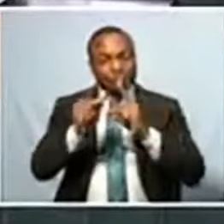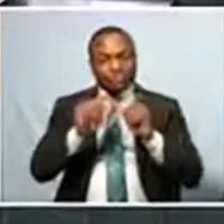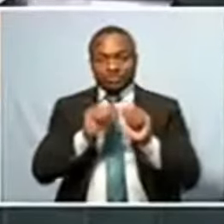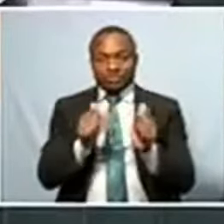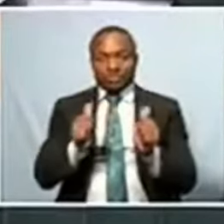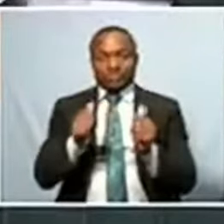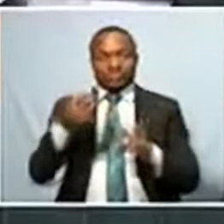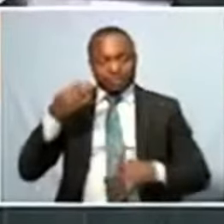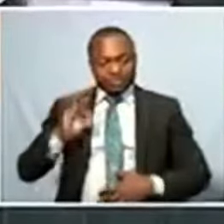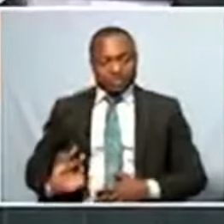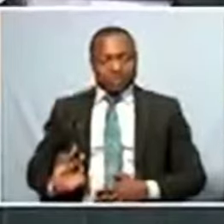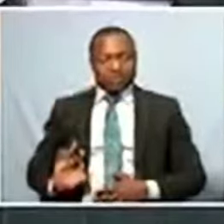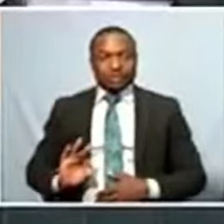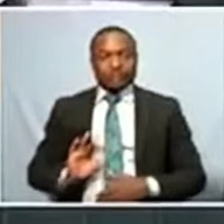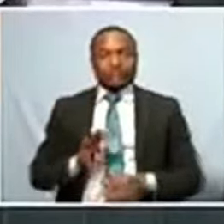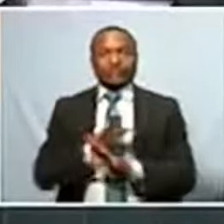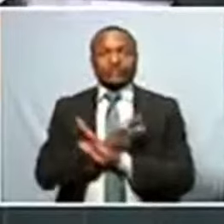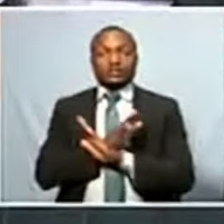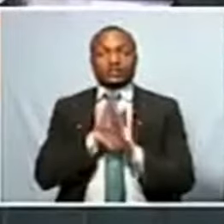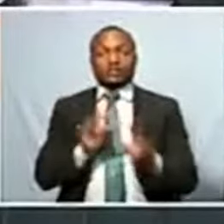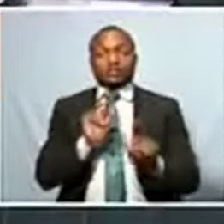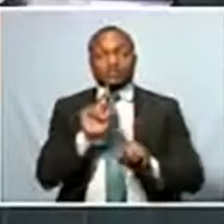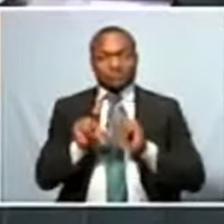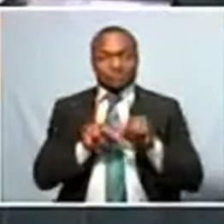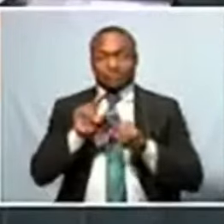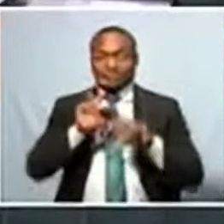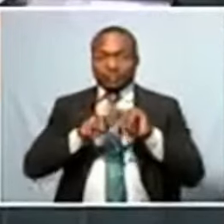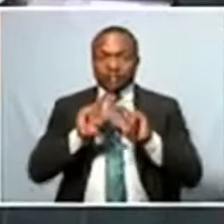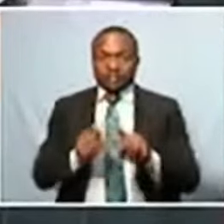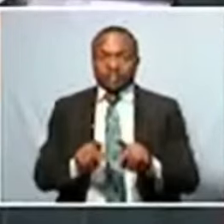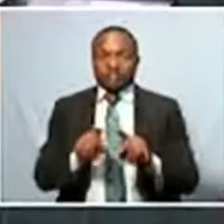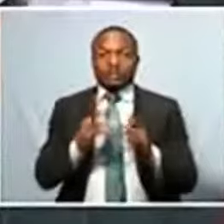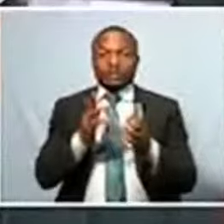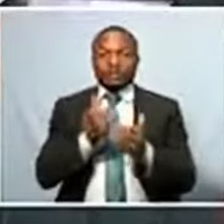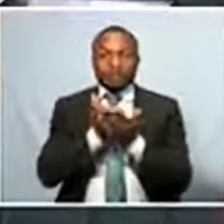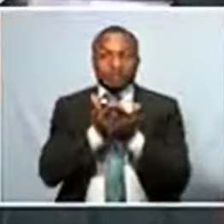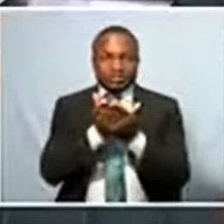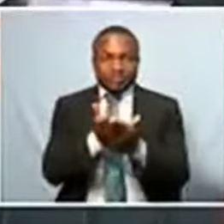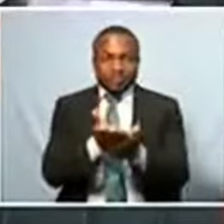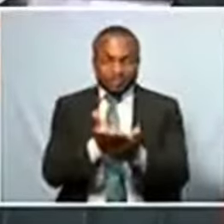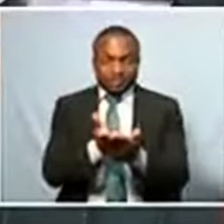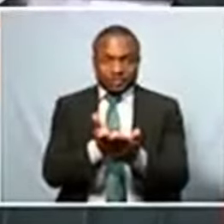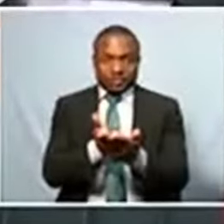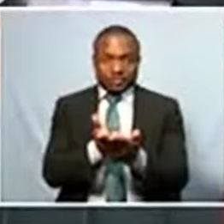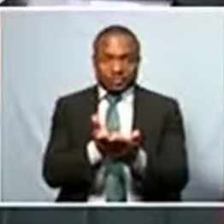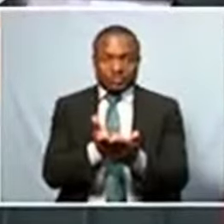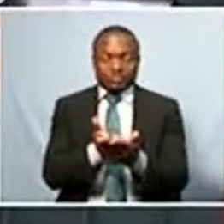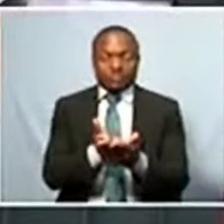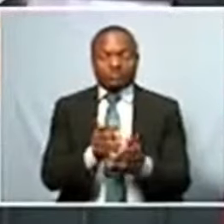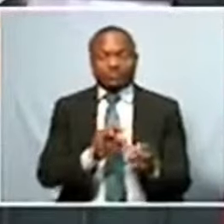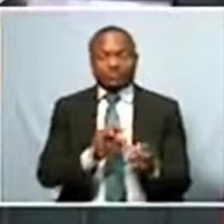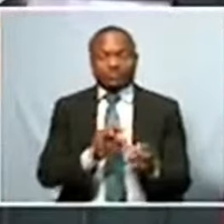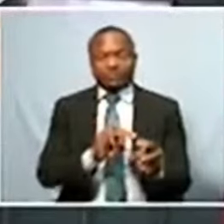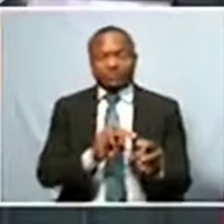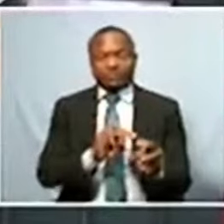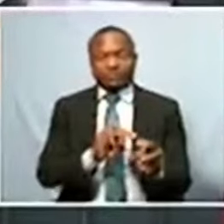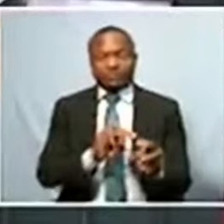for the benefit of the Zambian people. Mr. Chairman, I wish to move the amendment.